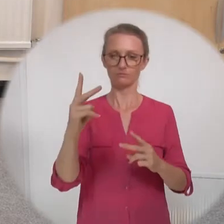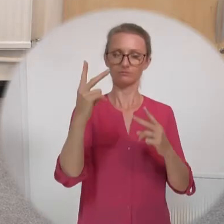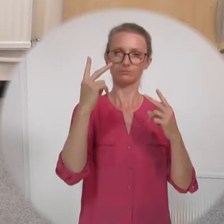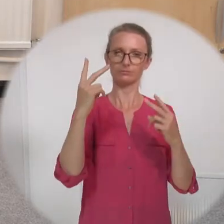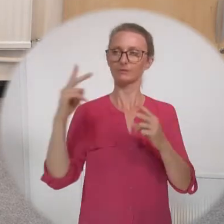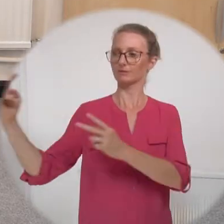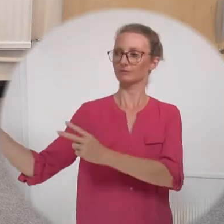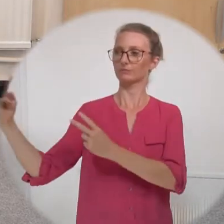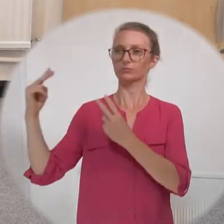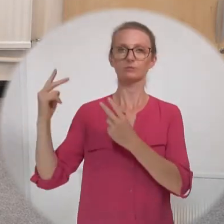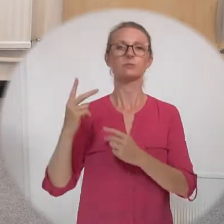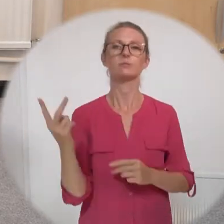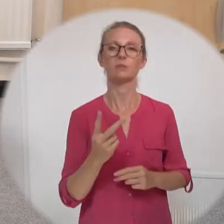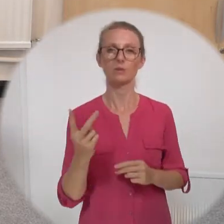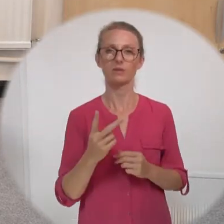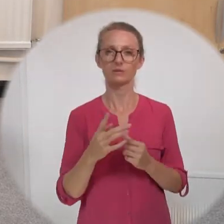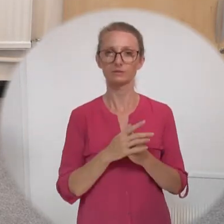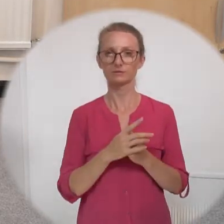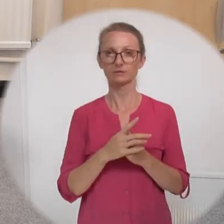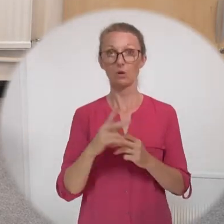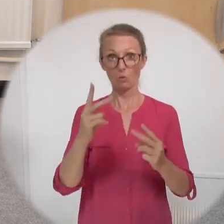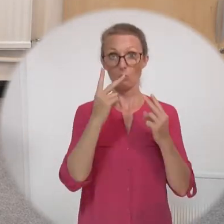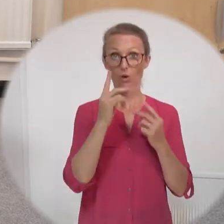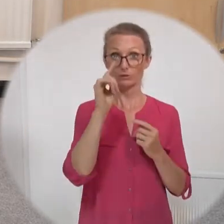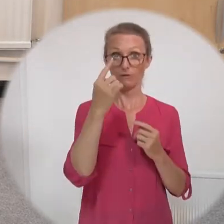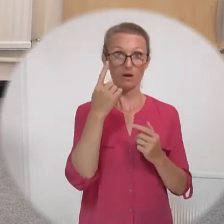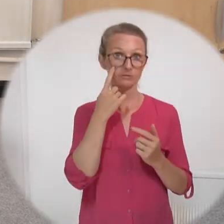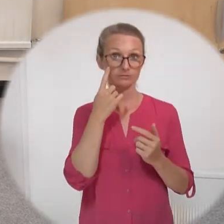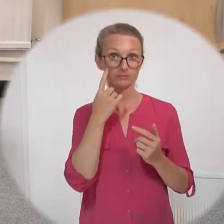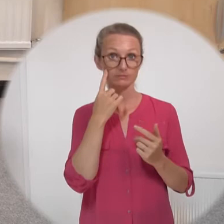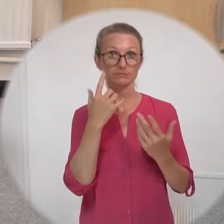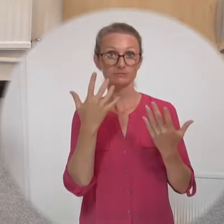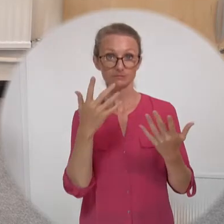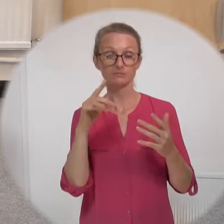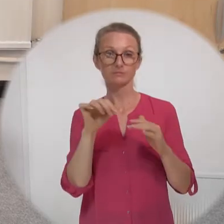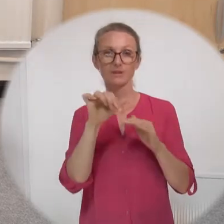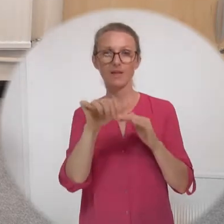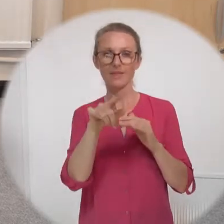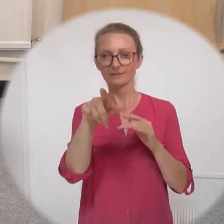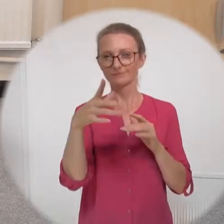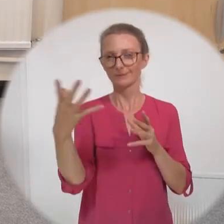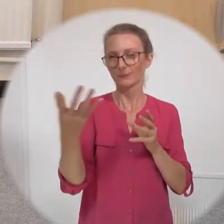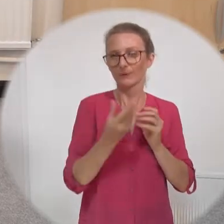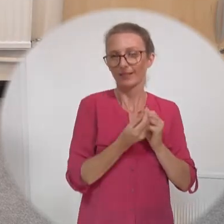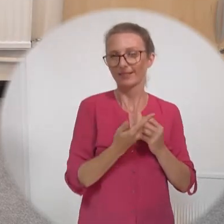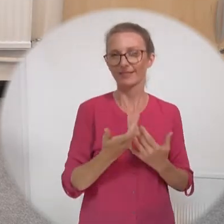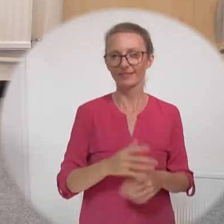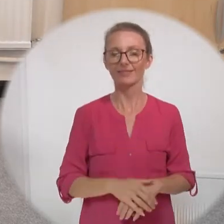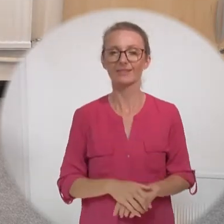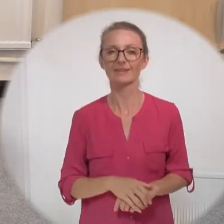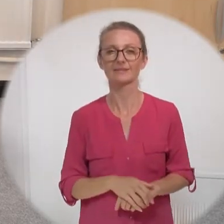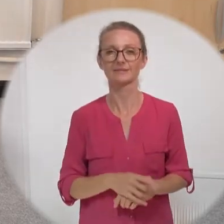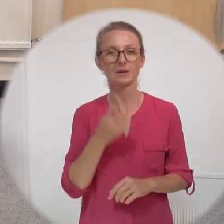what happens is I'll just demonstrate first. I'll demonstrate first and then we'll join in. So just have a